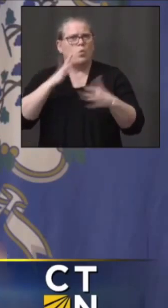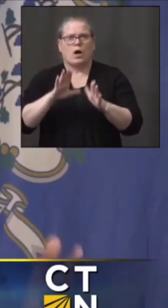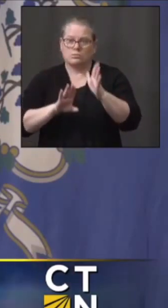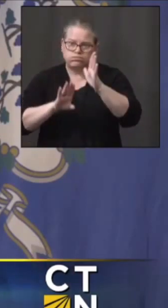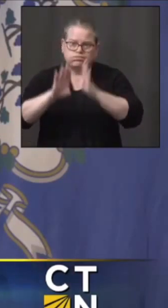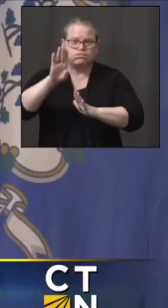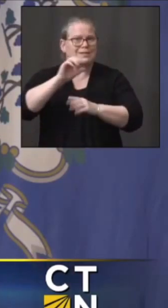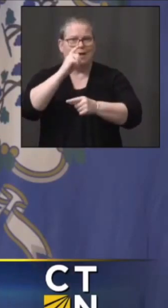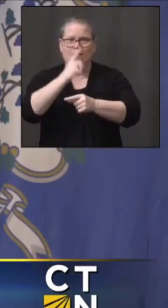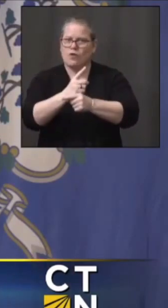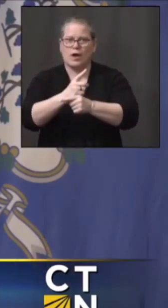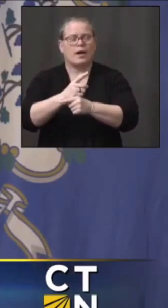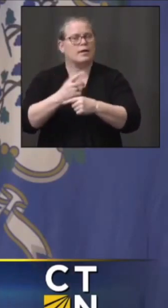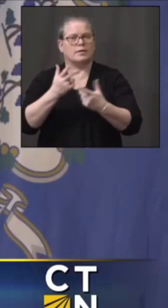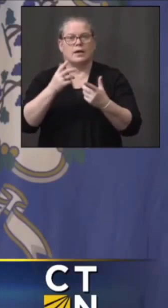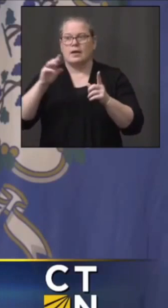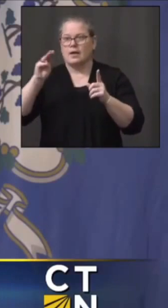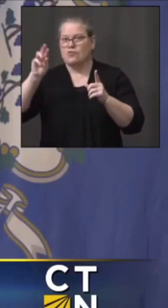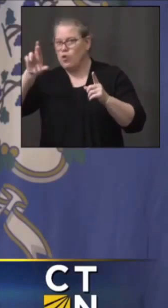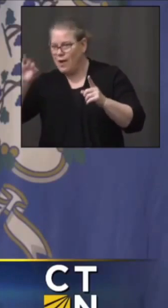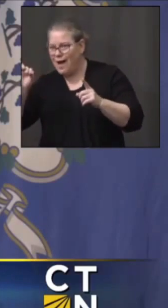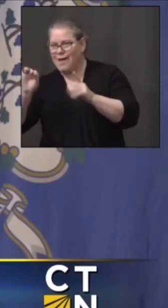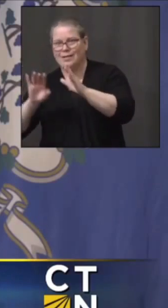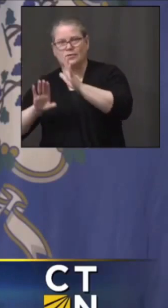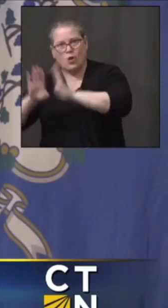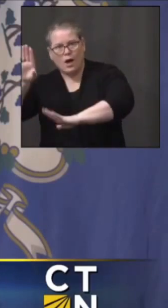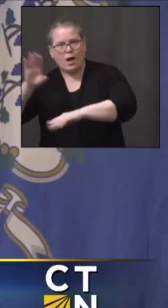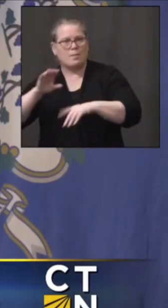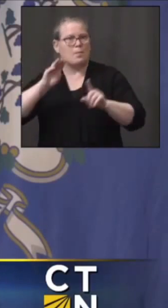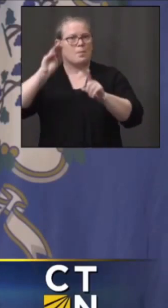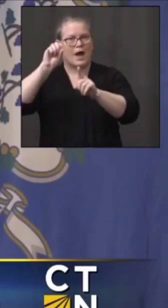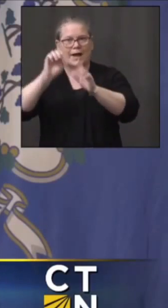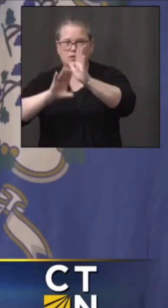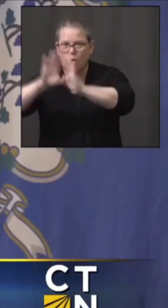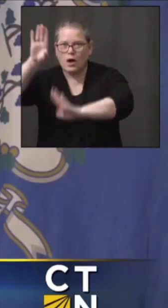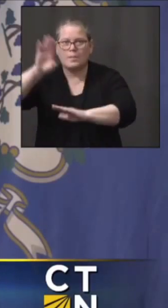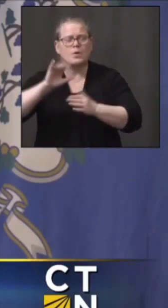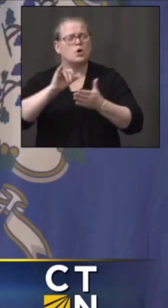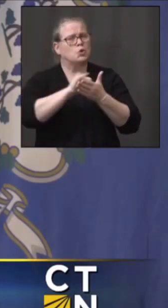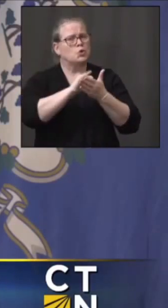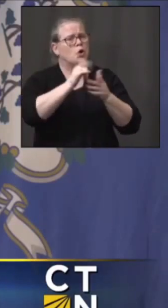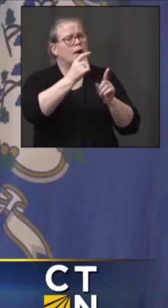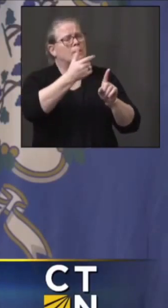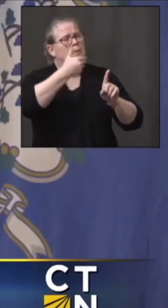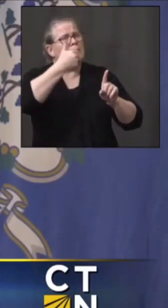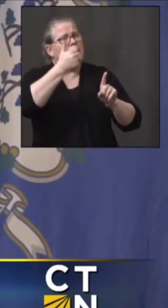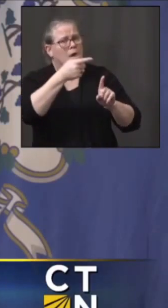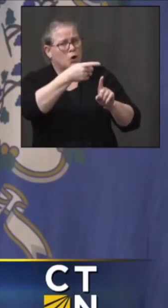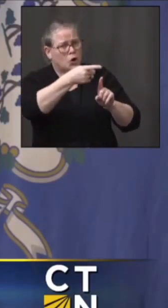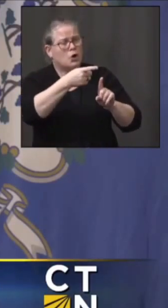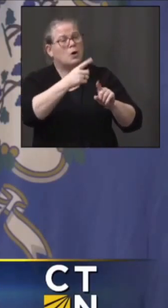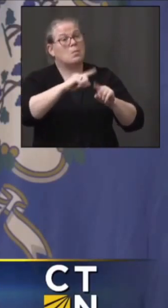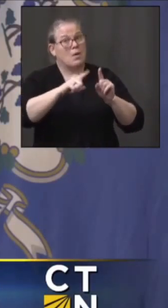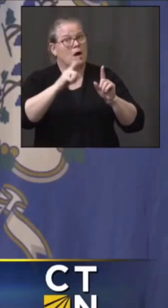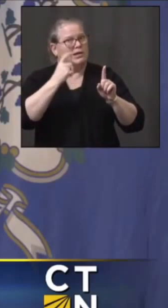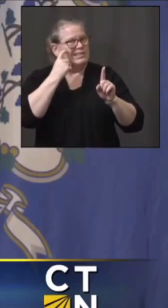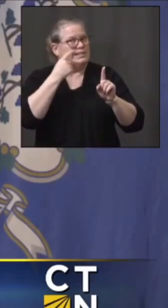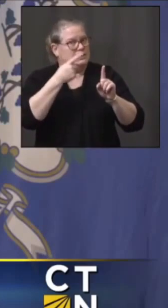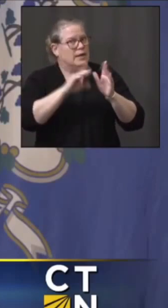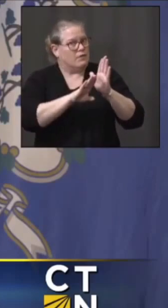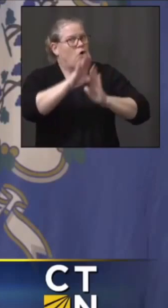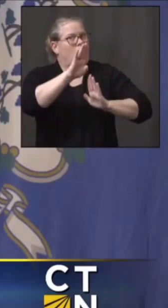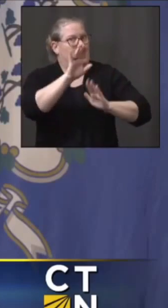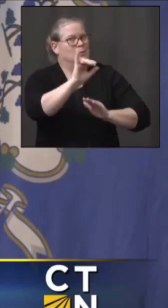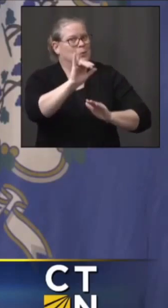rate. Massachusetts has gone up quite a bit. New York, thankfully, has done a little bit better, but of late they've gone up quite a bit